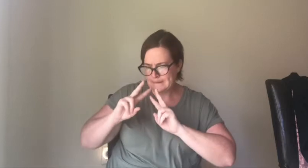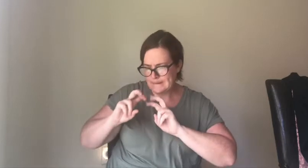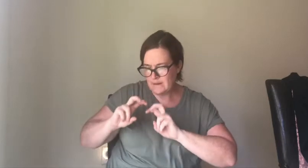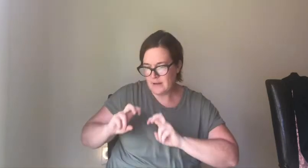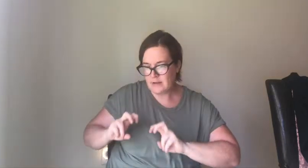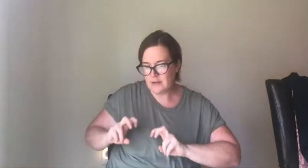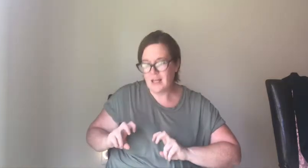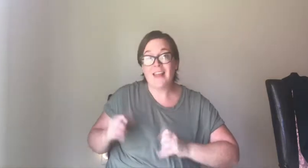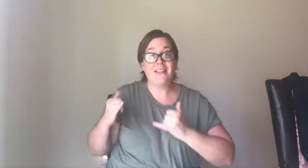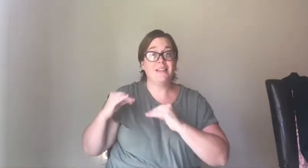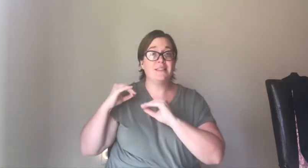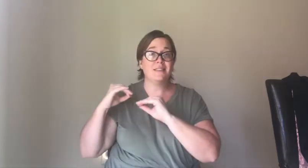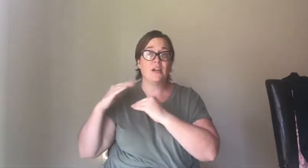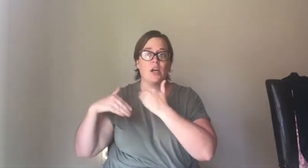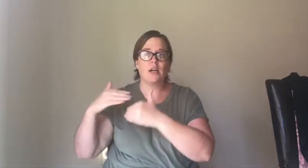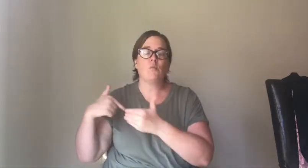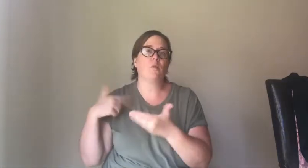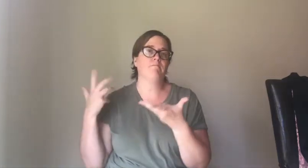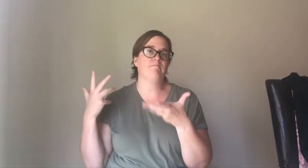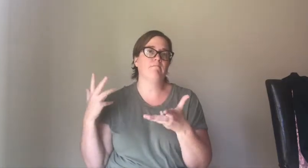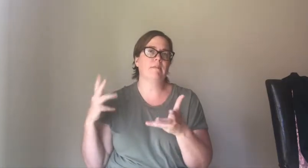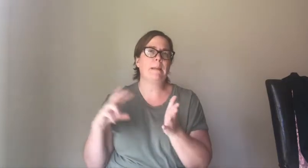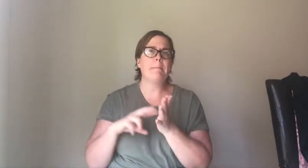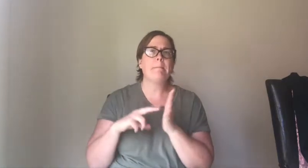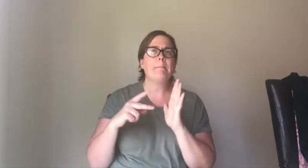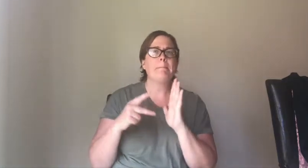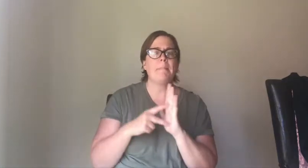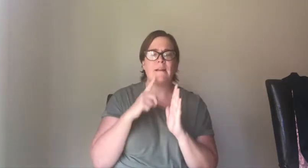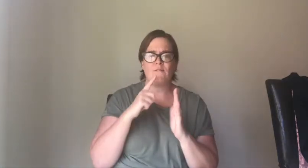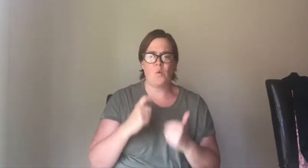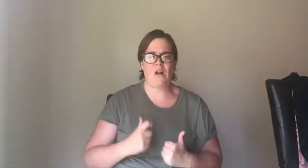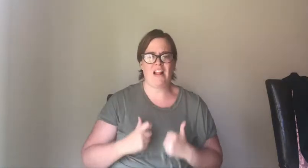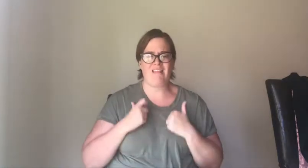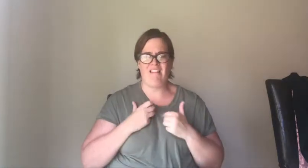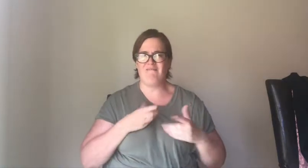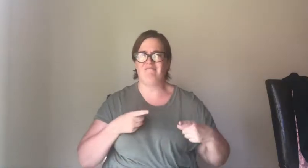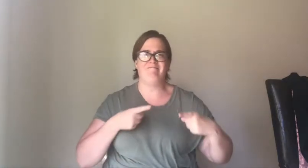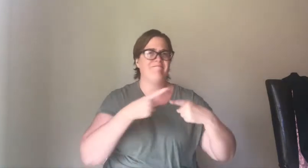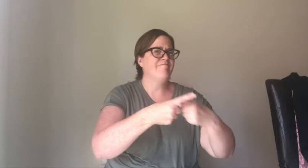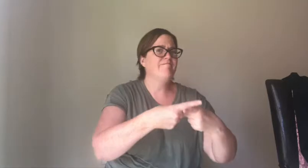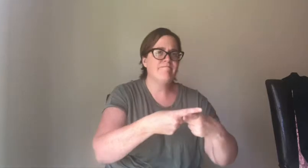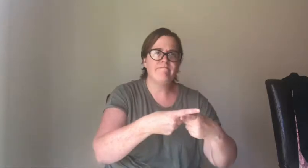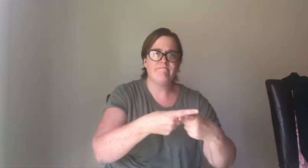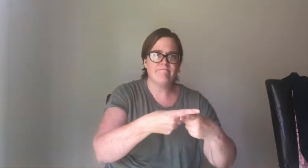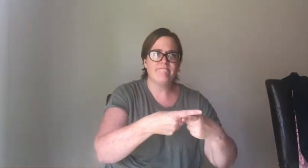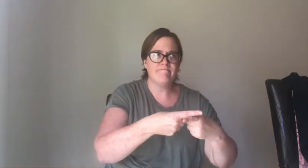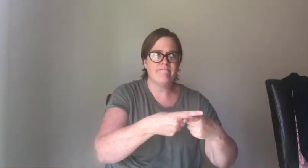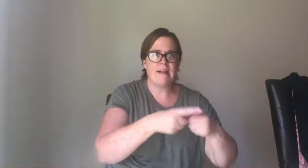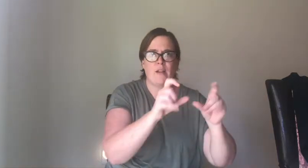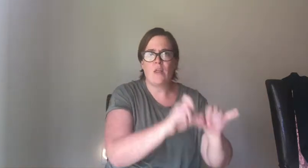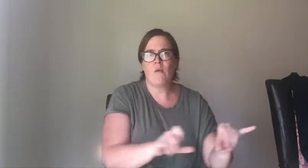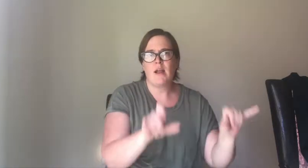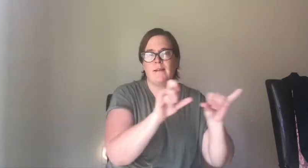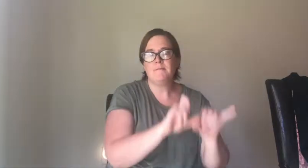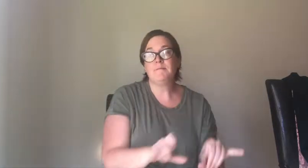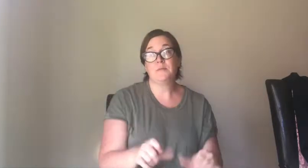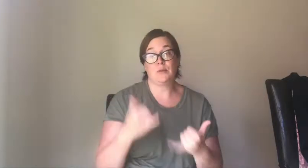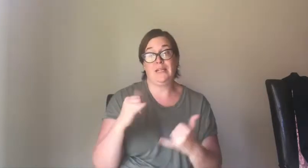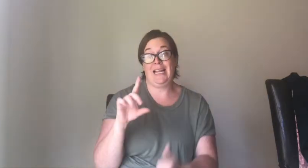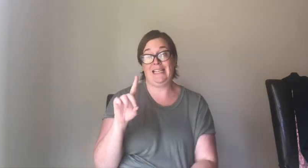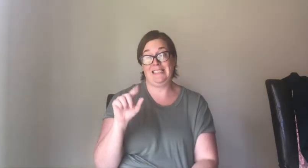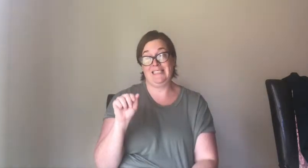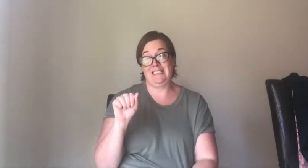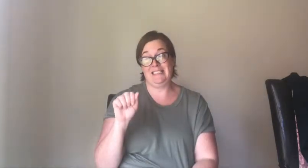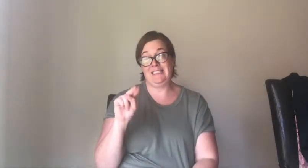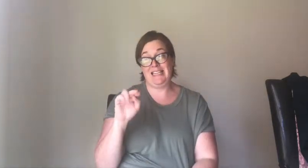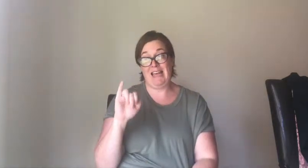frontline peeps. And so it is just so good to be back together, just worshiping again. And it's good to be wrapping up this series that we've been